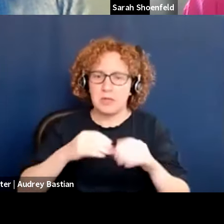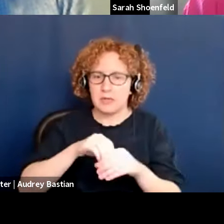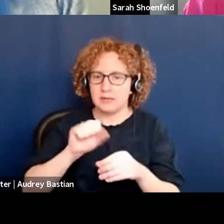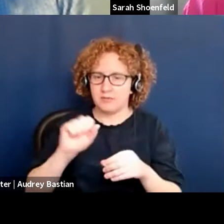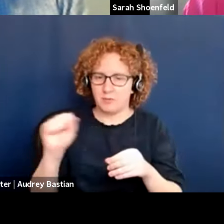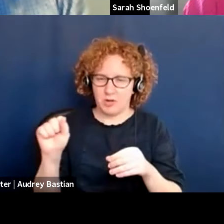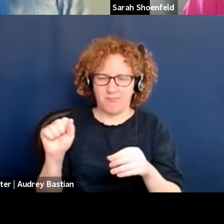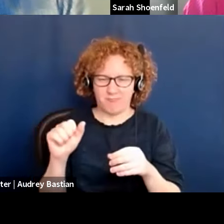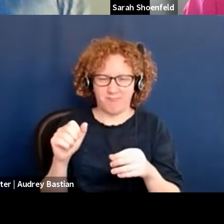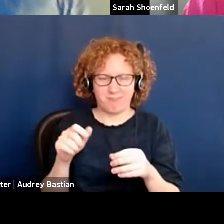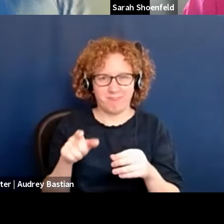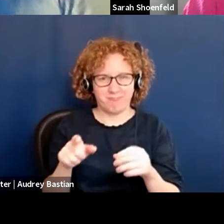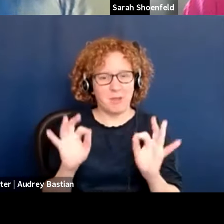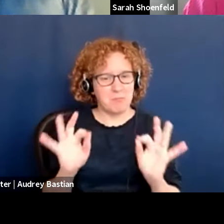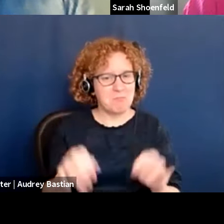talking about.